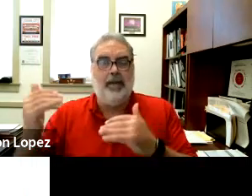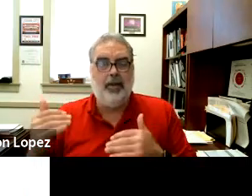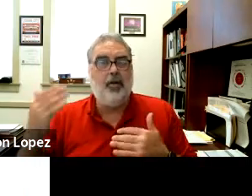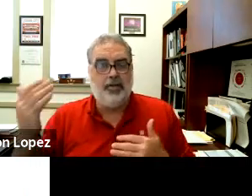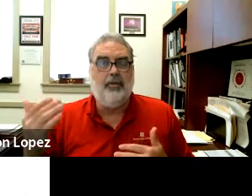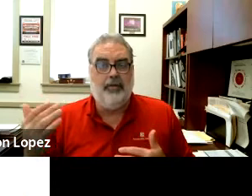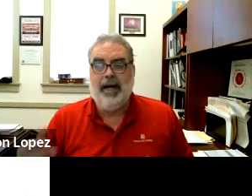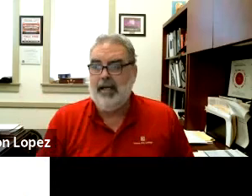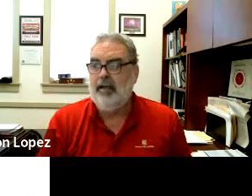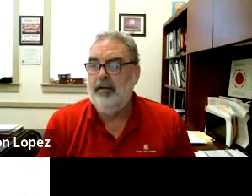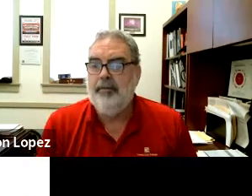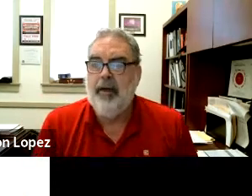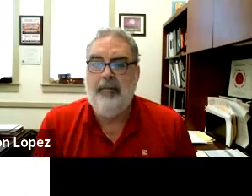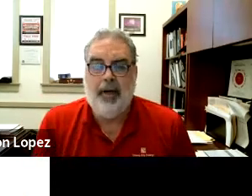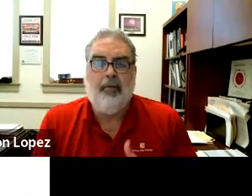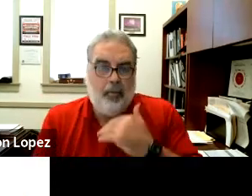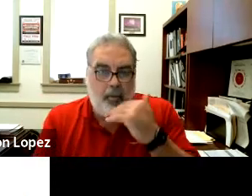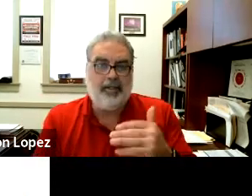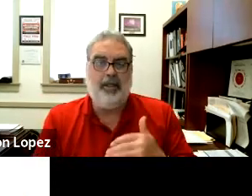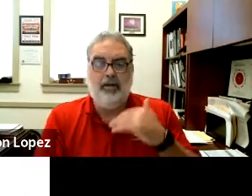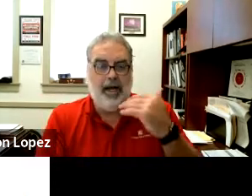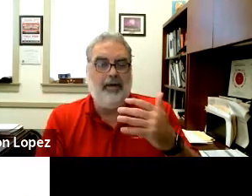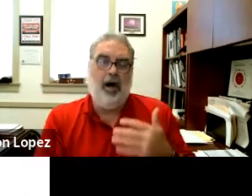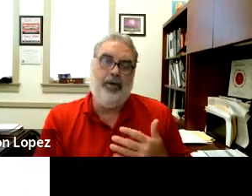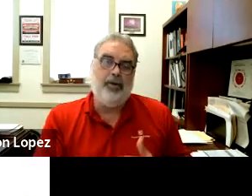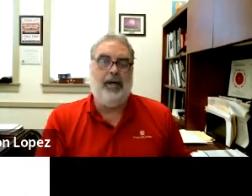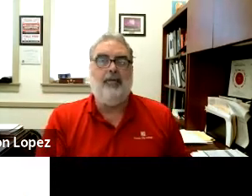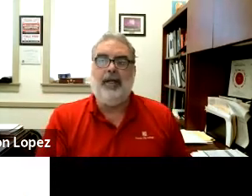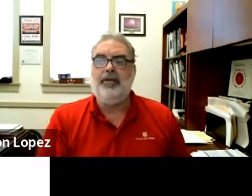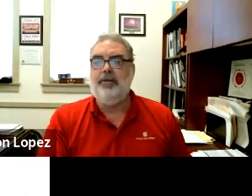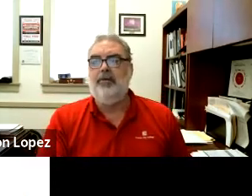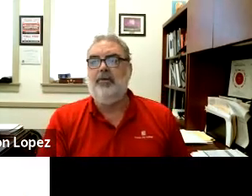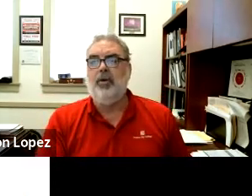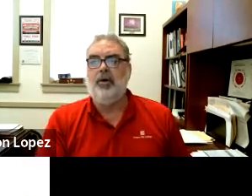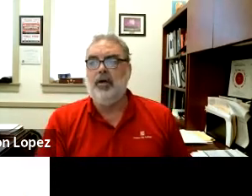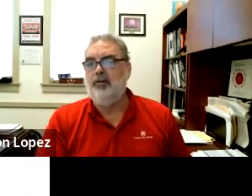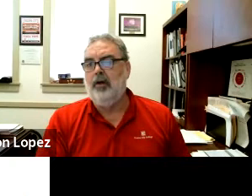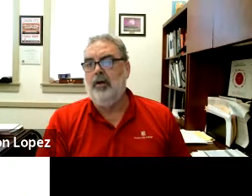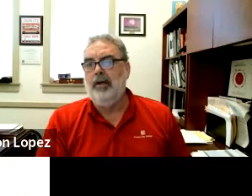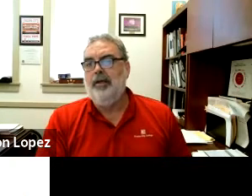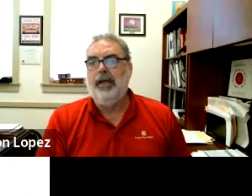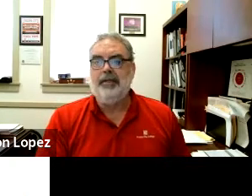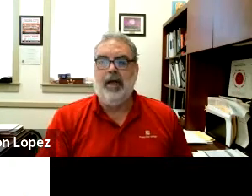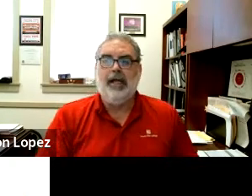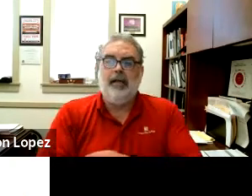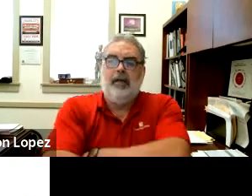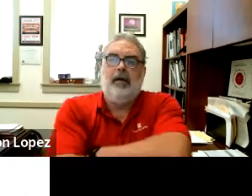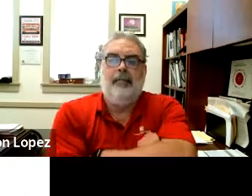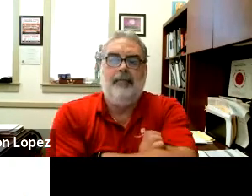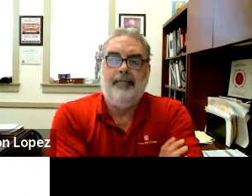exceed some of the goals that we've had, right? But we still have others that we need to work on. So things